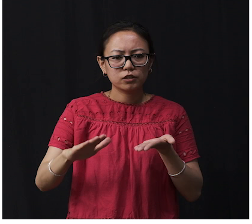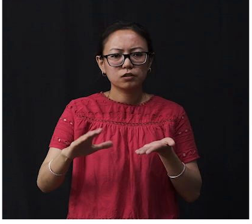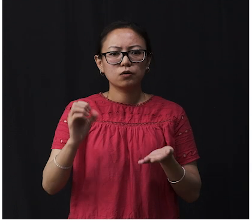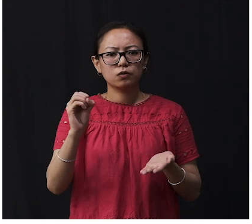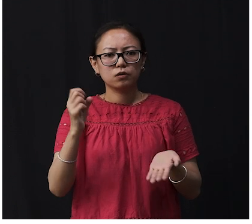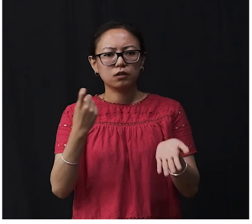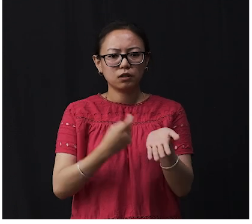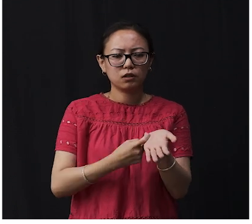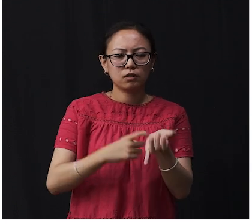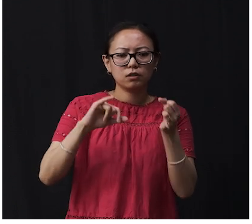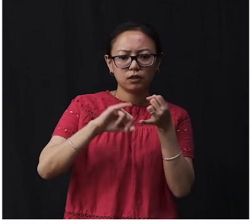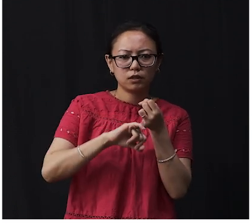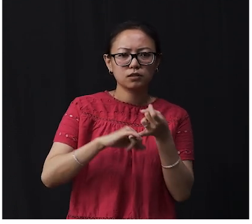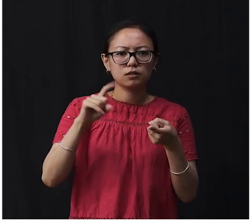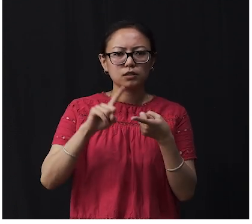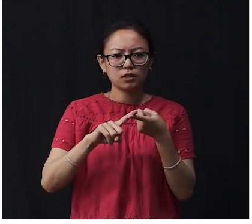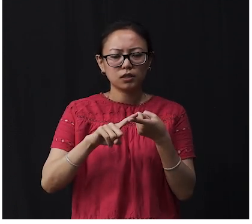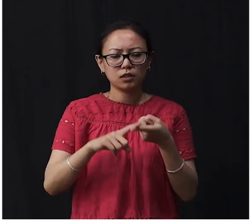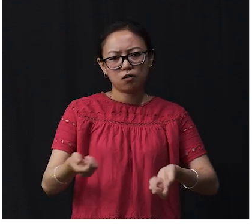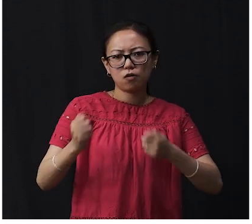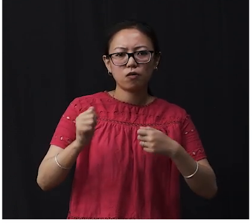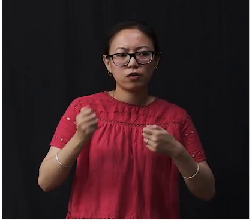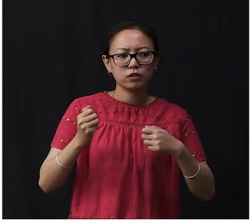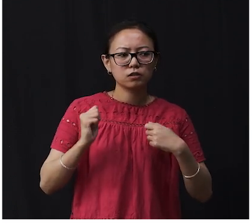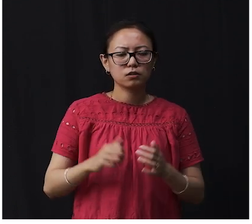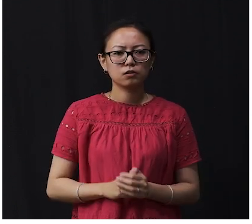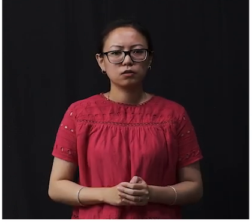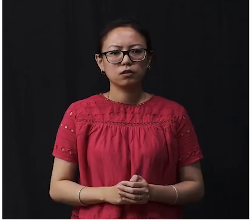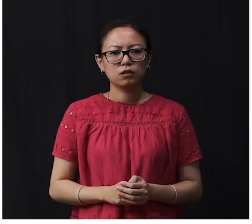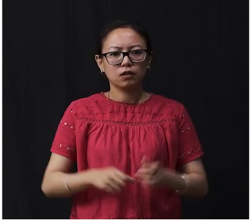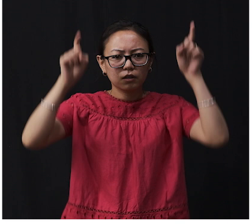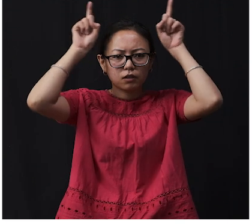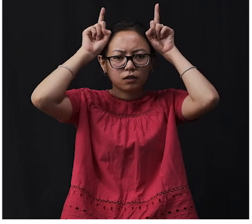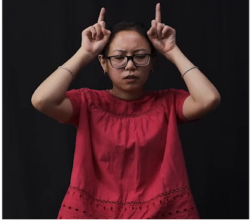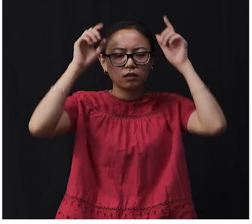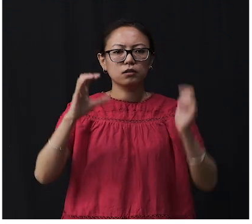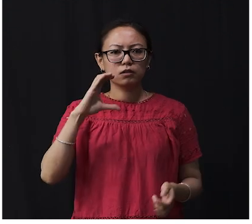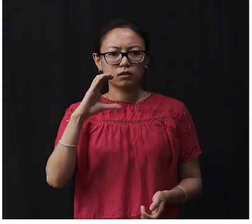H-O-R-S-E, horse. Cow,